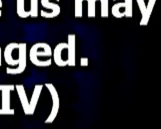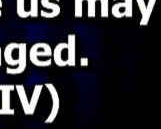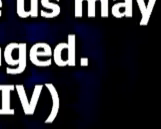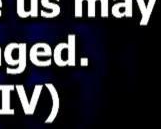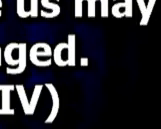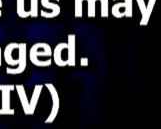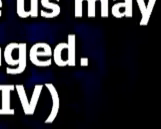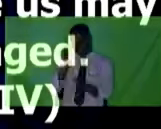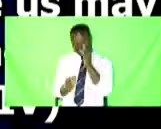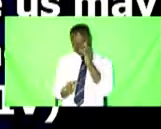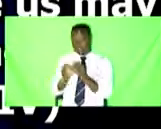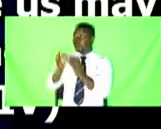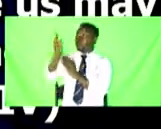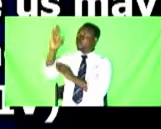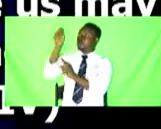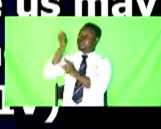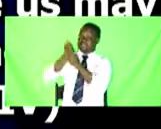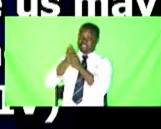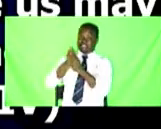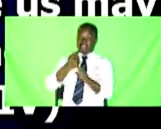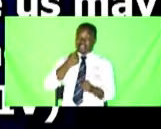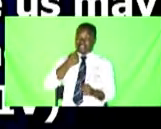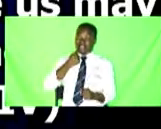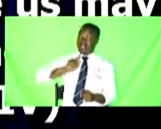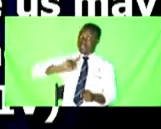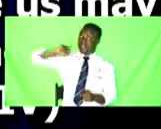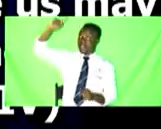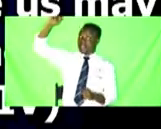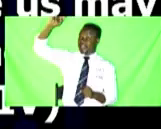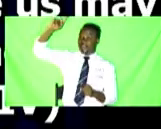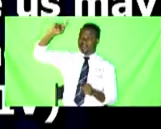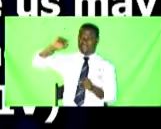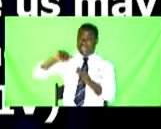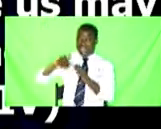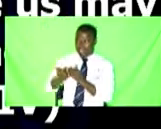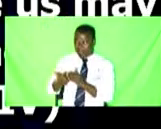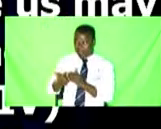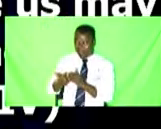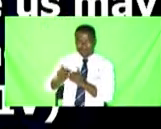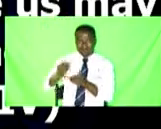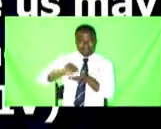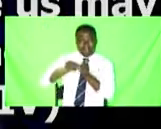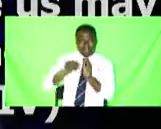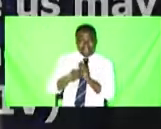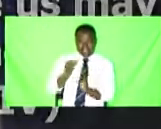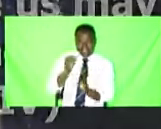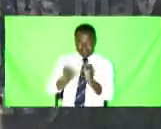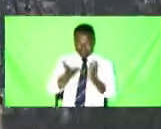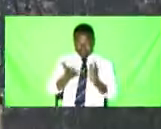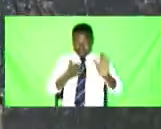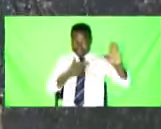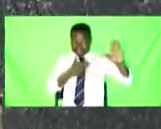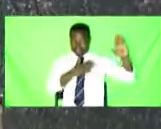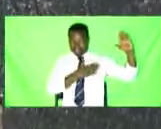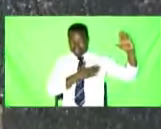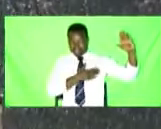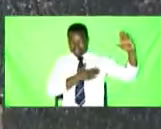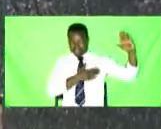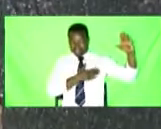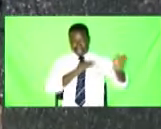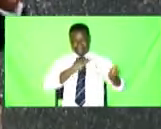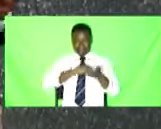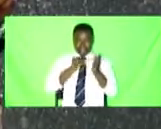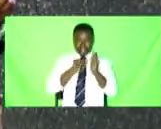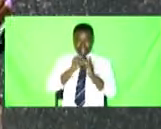God swore, how did he do it? Because if you have to take an oath, you have to swear to